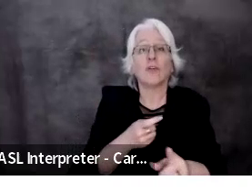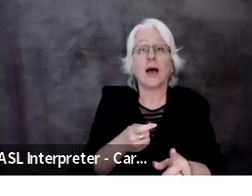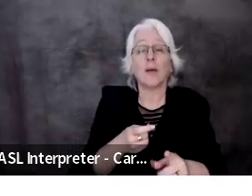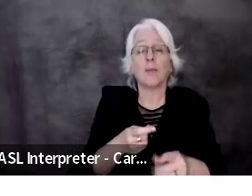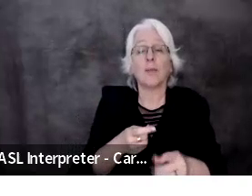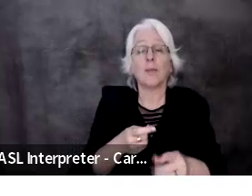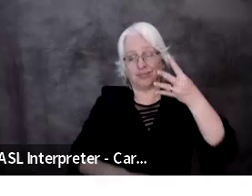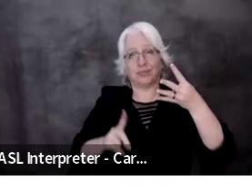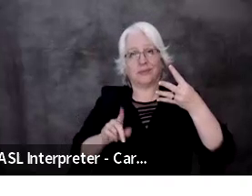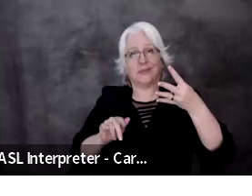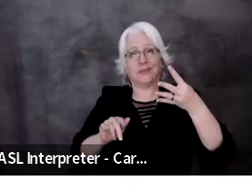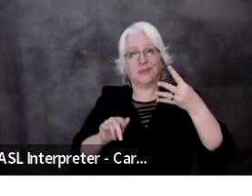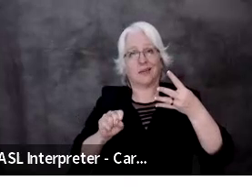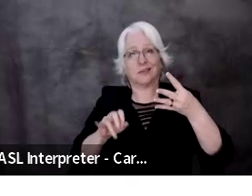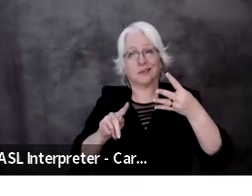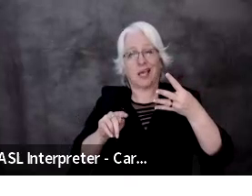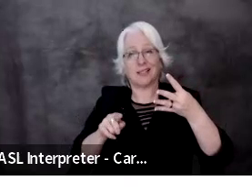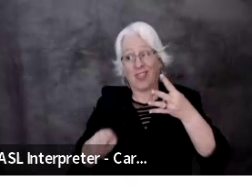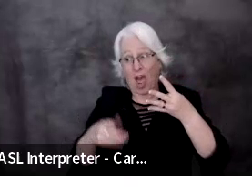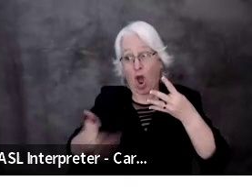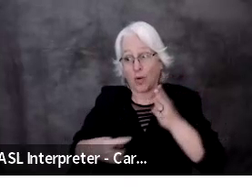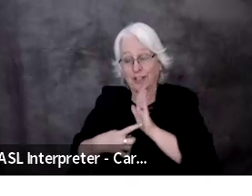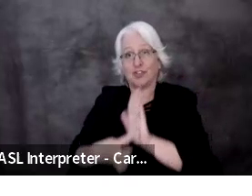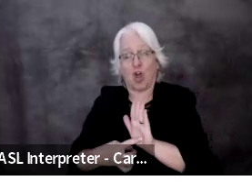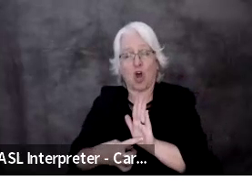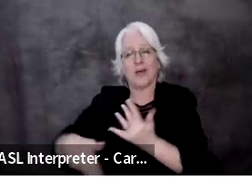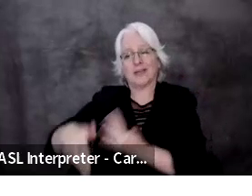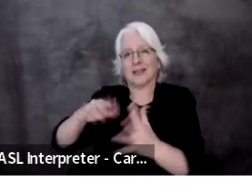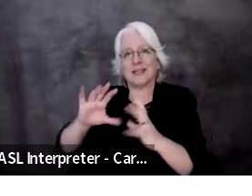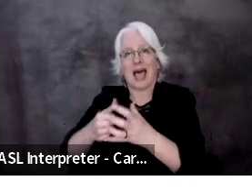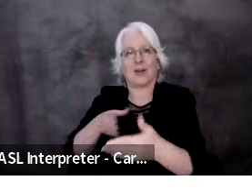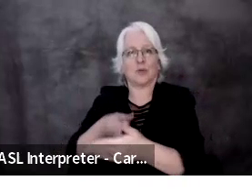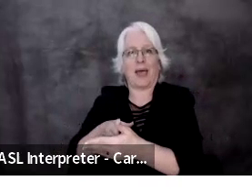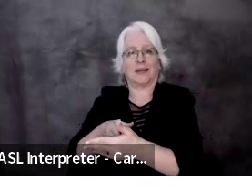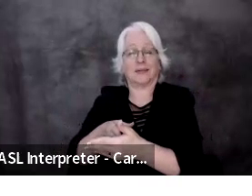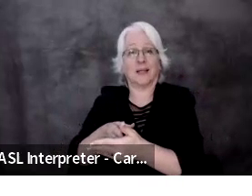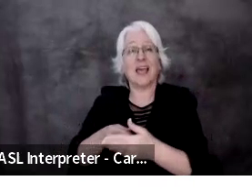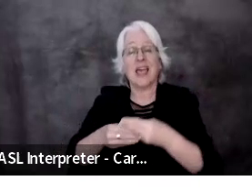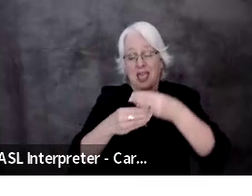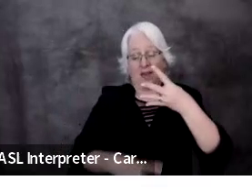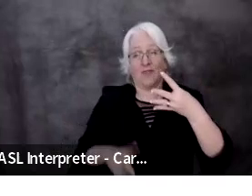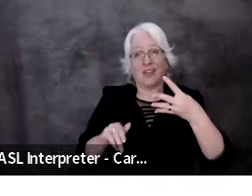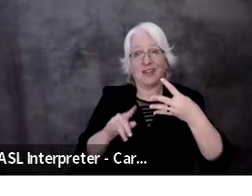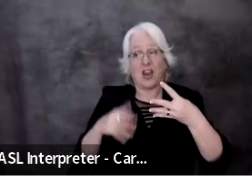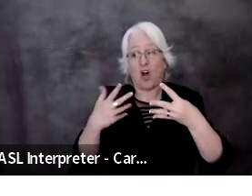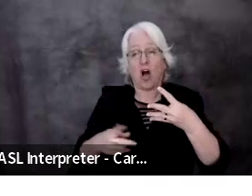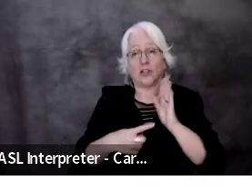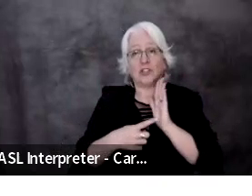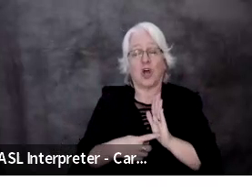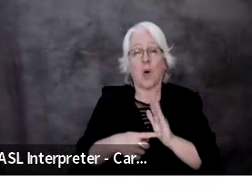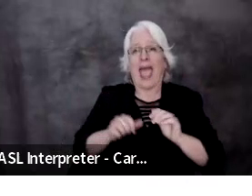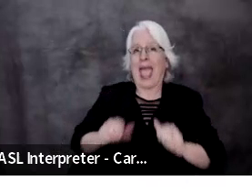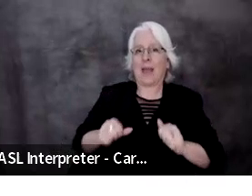sets, which often reflect societal biases. If these data sets predominantly feature able-bodied individuals,